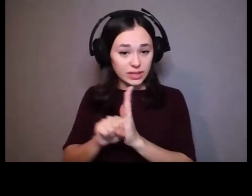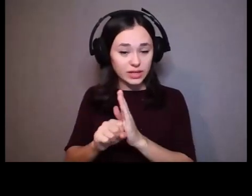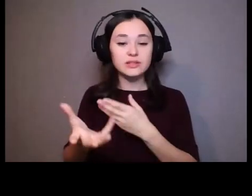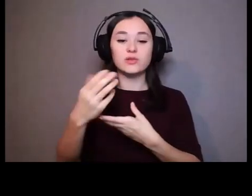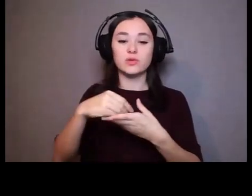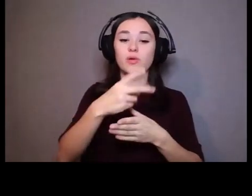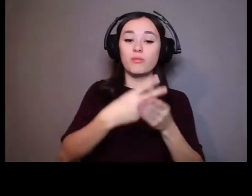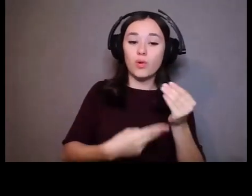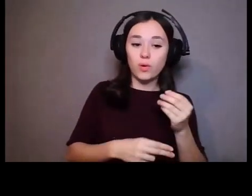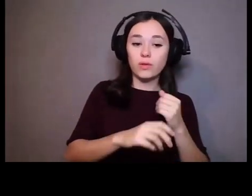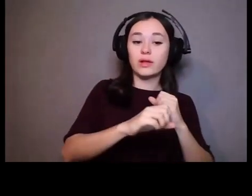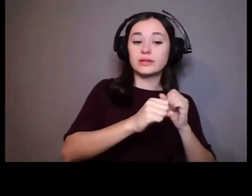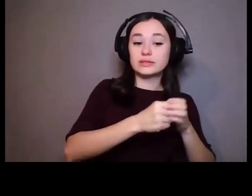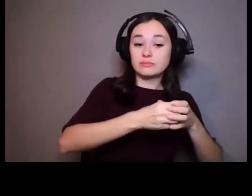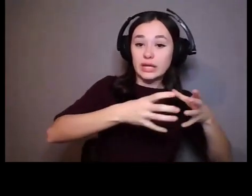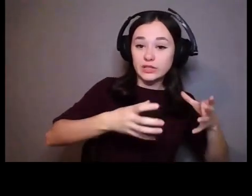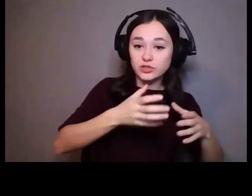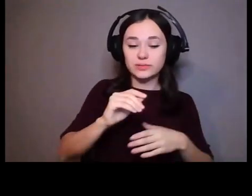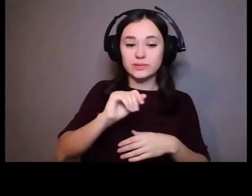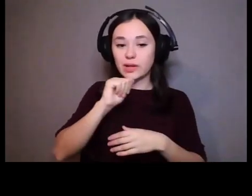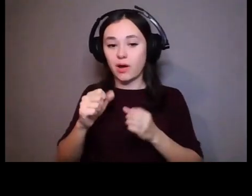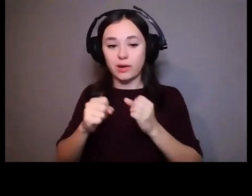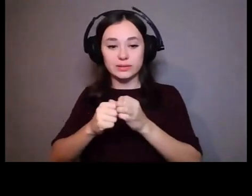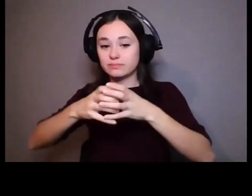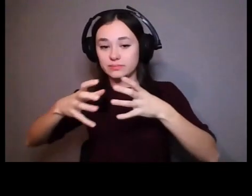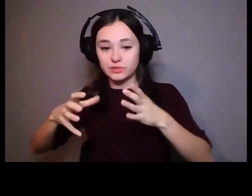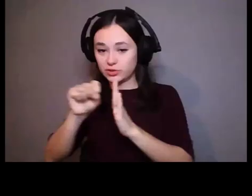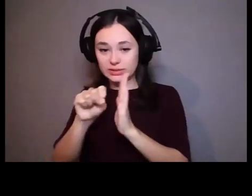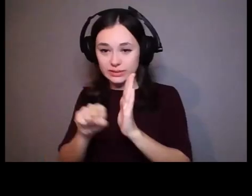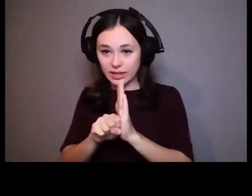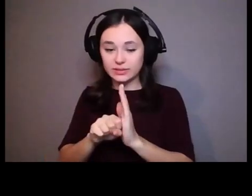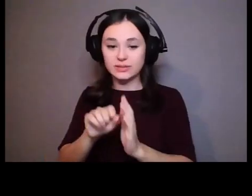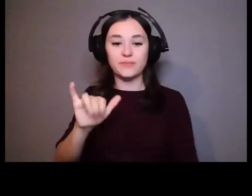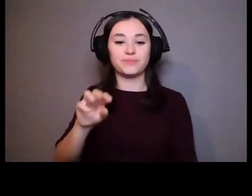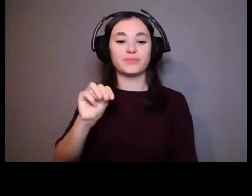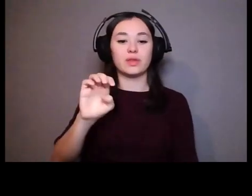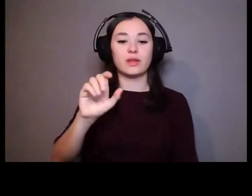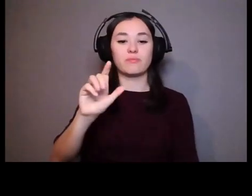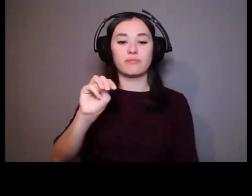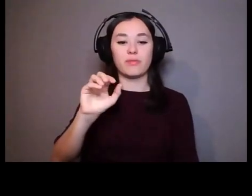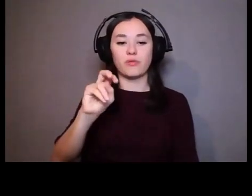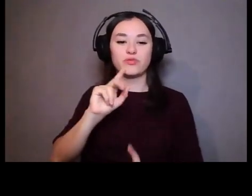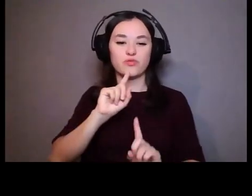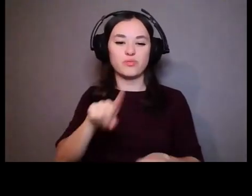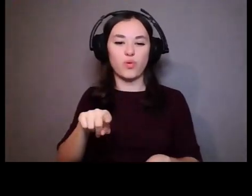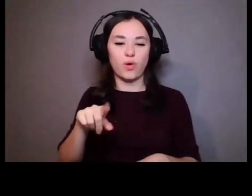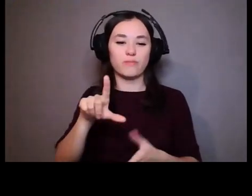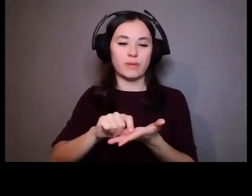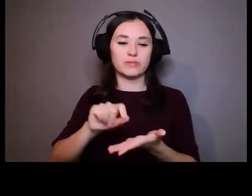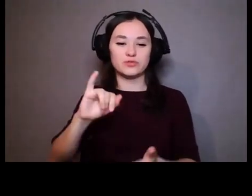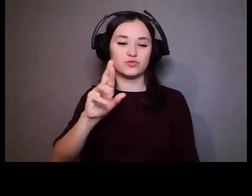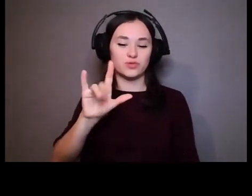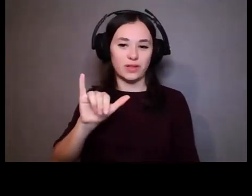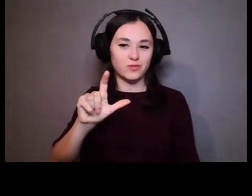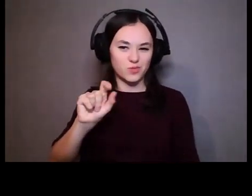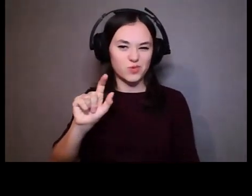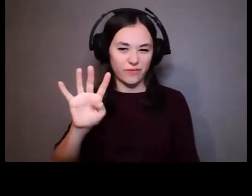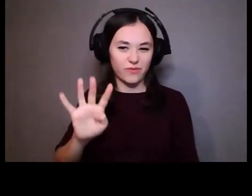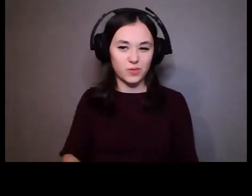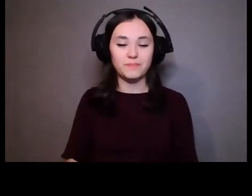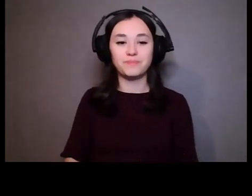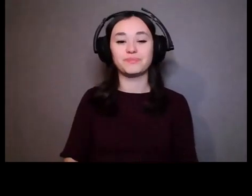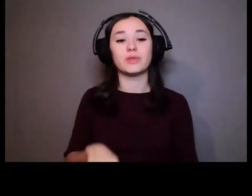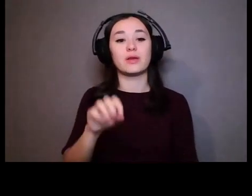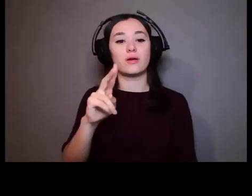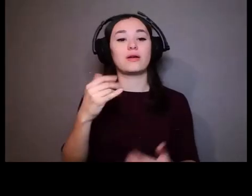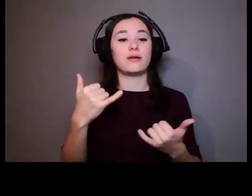July of 2024 that we were relying on there. Okay, so now the last section here. We're going to talk about what's